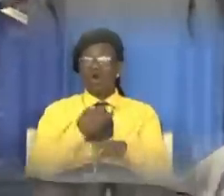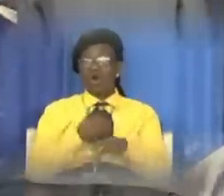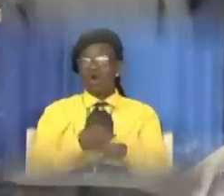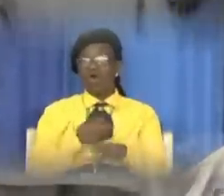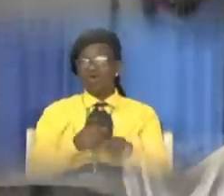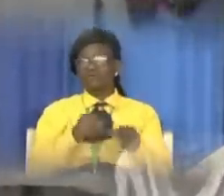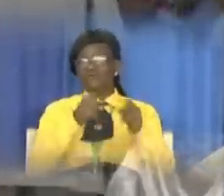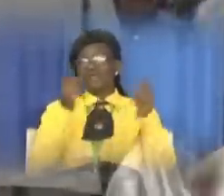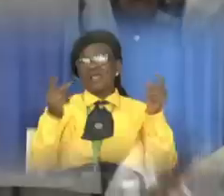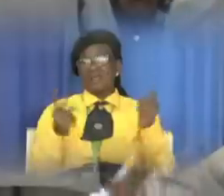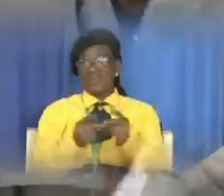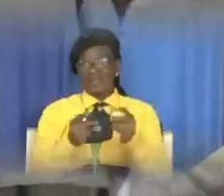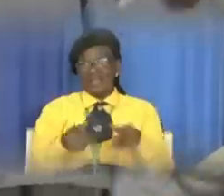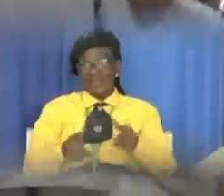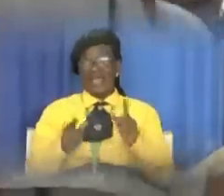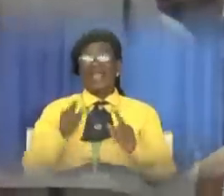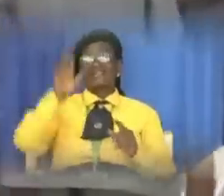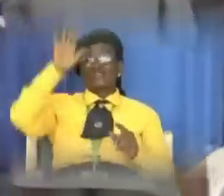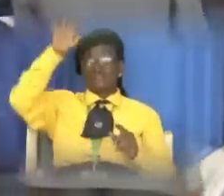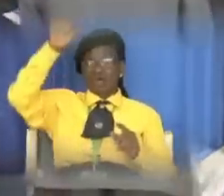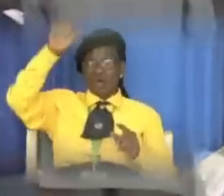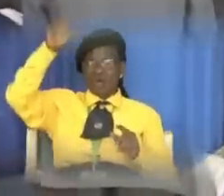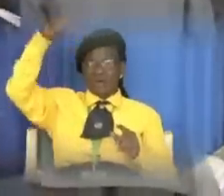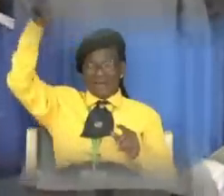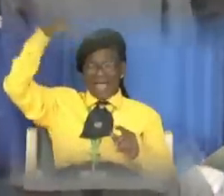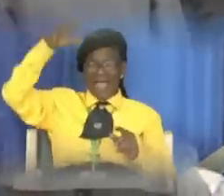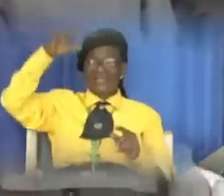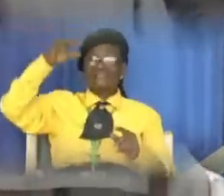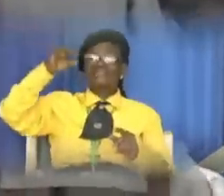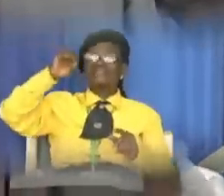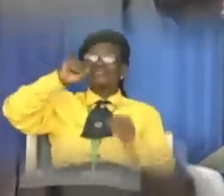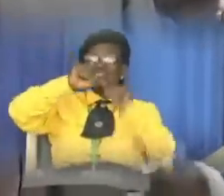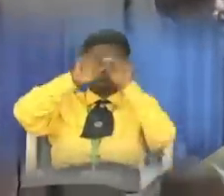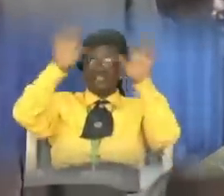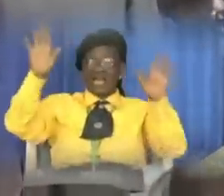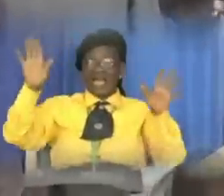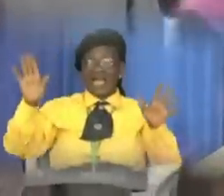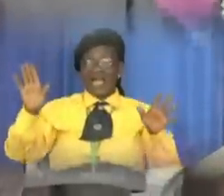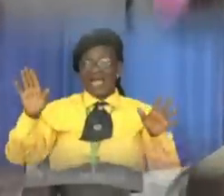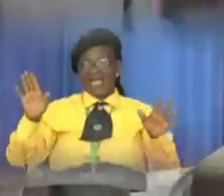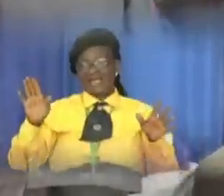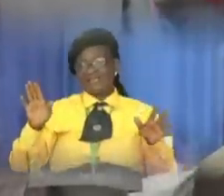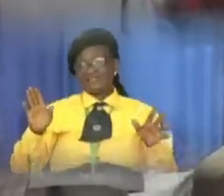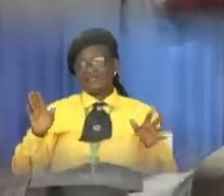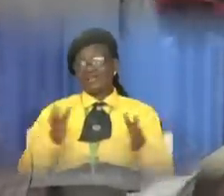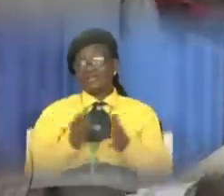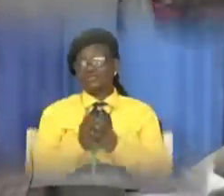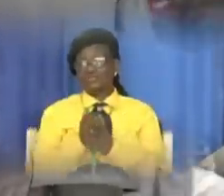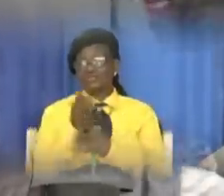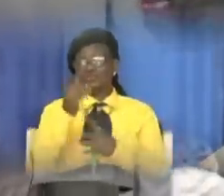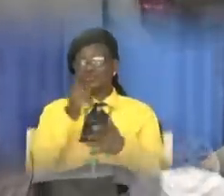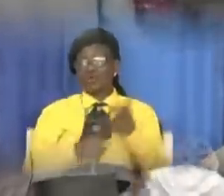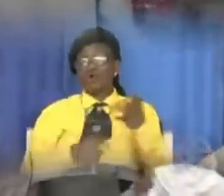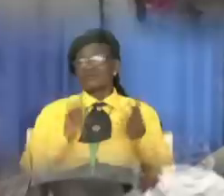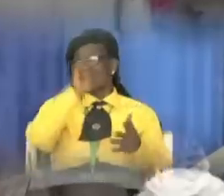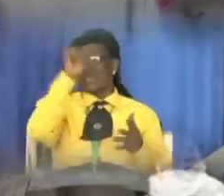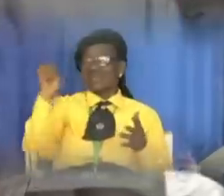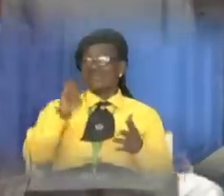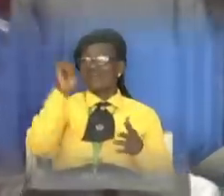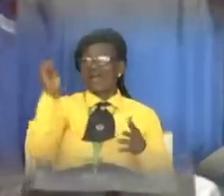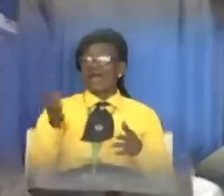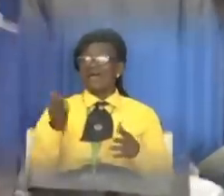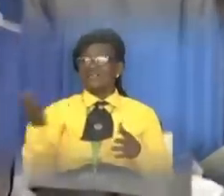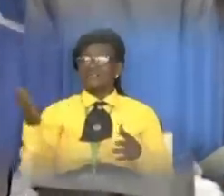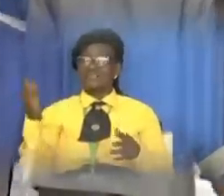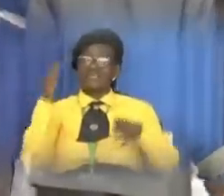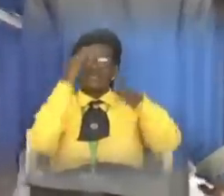whatever it is that has been blocking my light from shining. Let's cry unto the Almighty God. Of